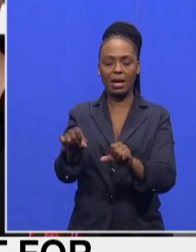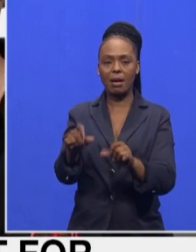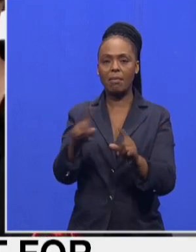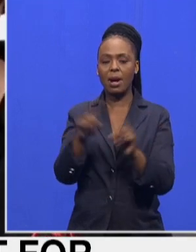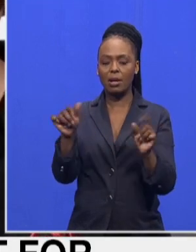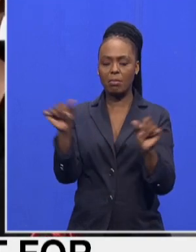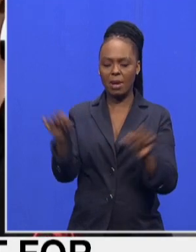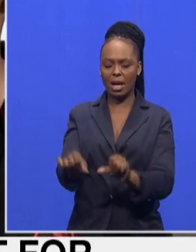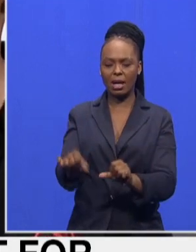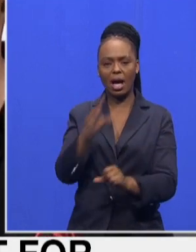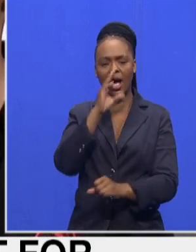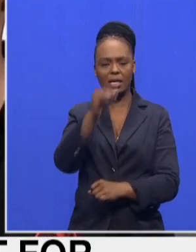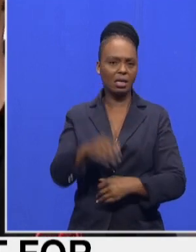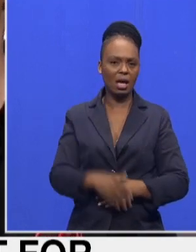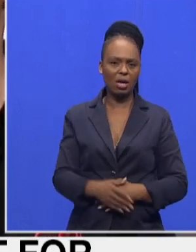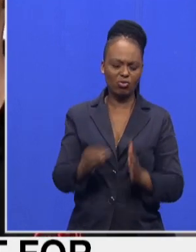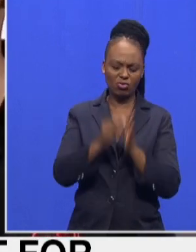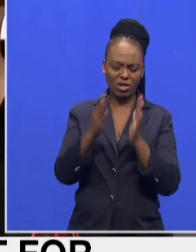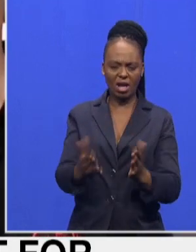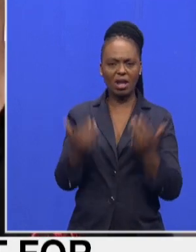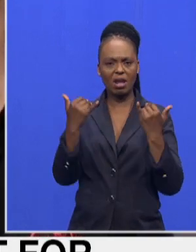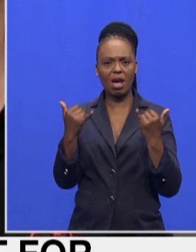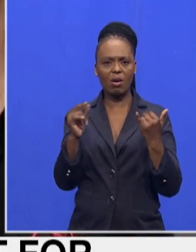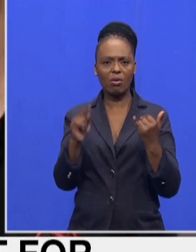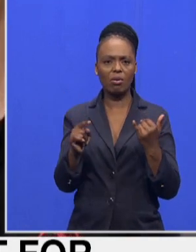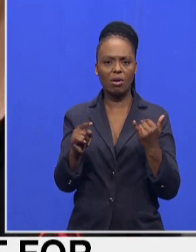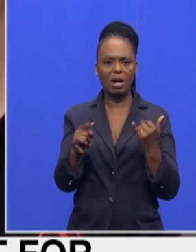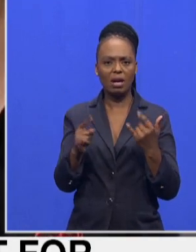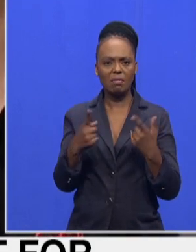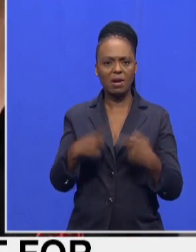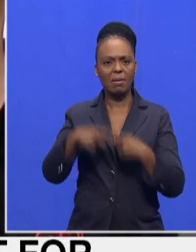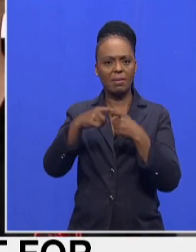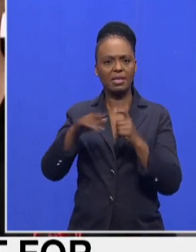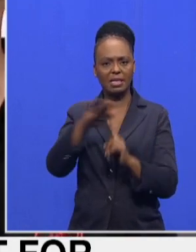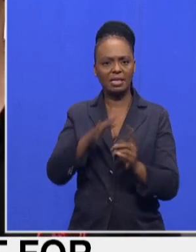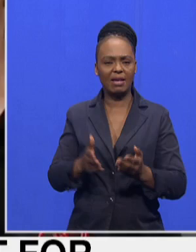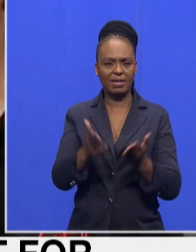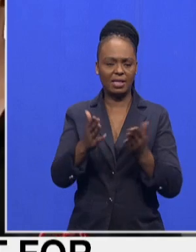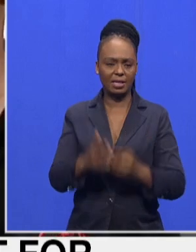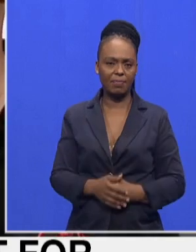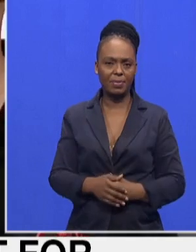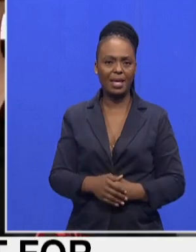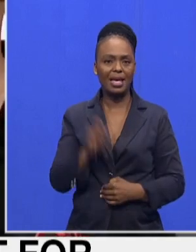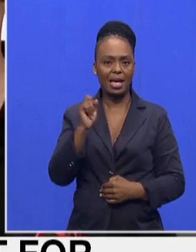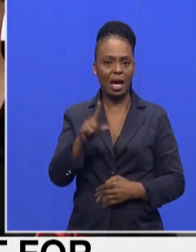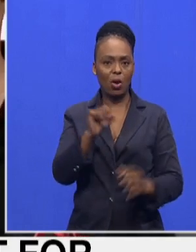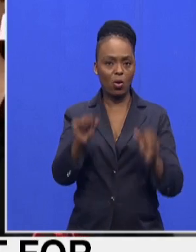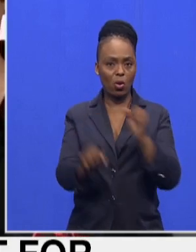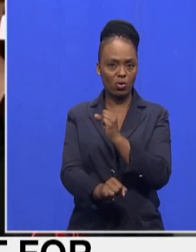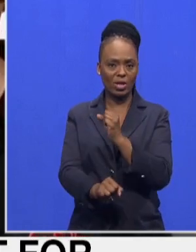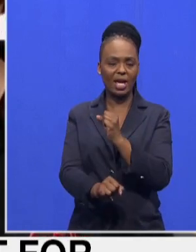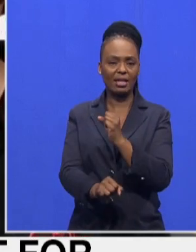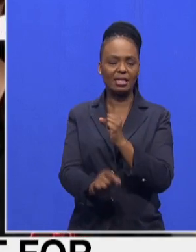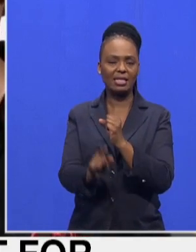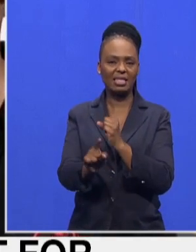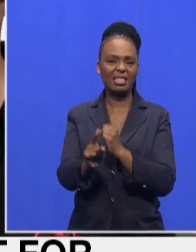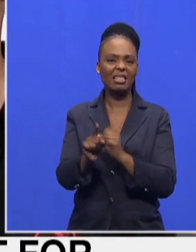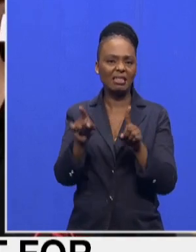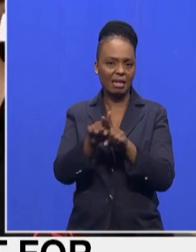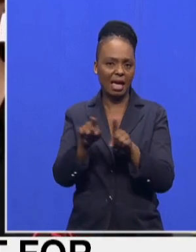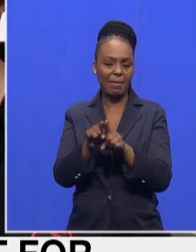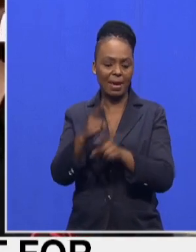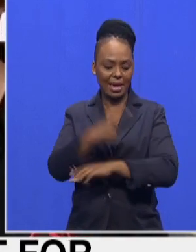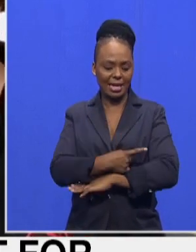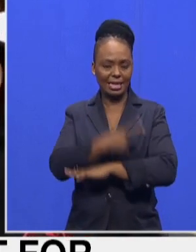no, the students will remain within the detention services here. And it was concluded even on that day